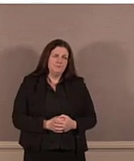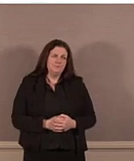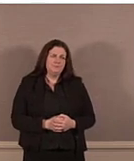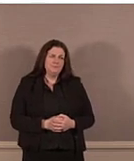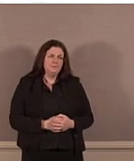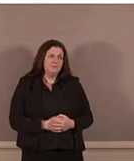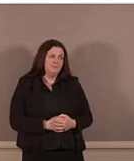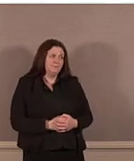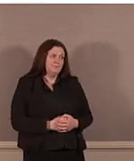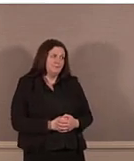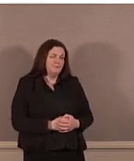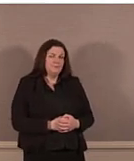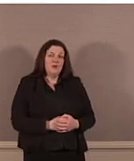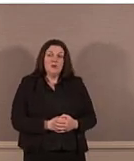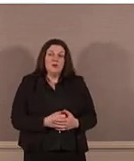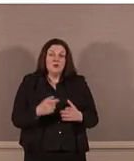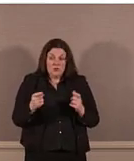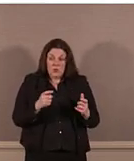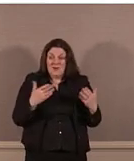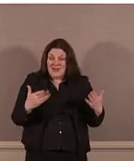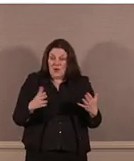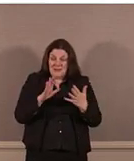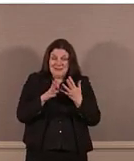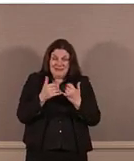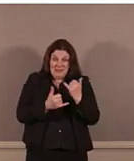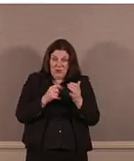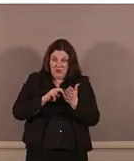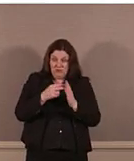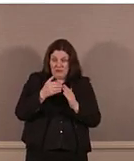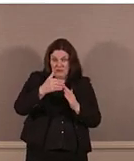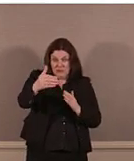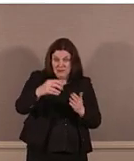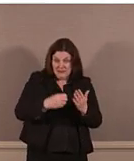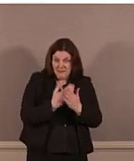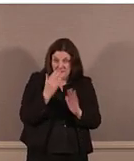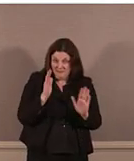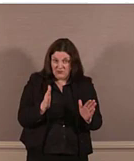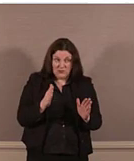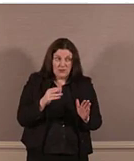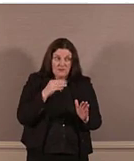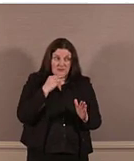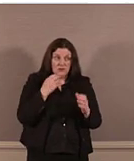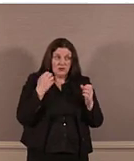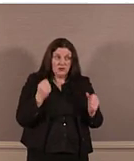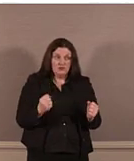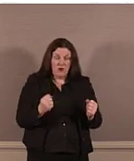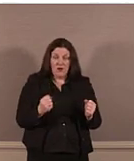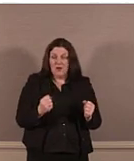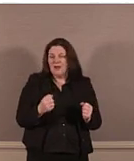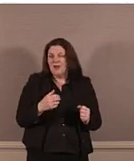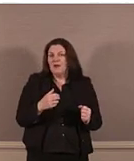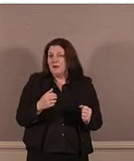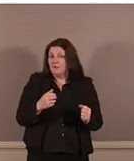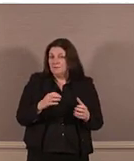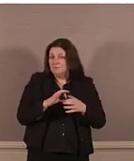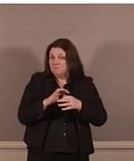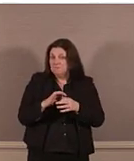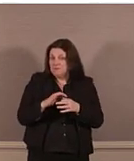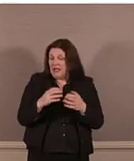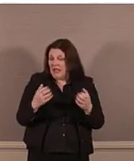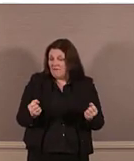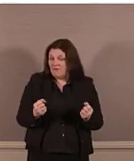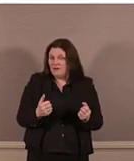As I say then, a 10-year strategy has been developed, and this has strong linkages. It has strong